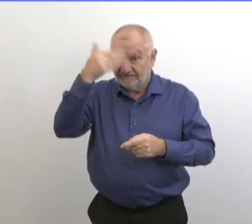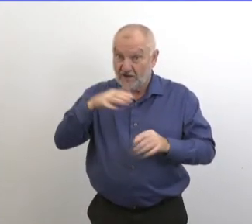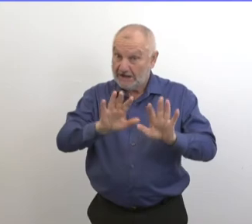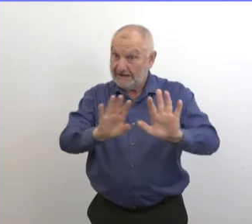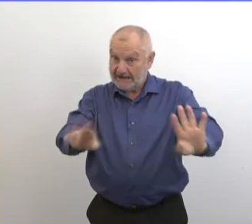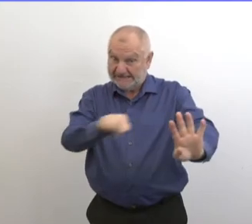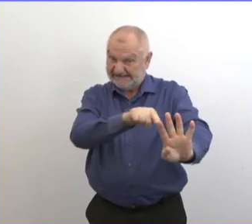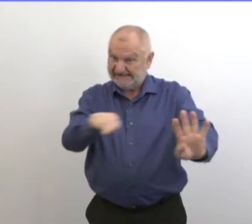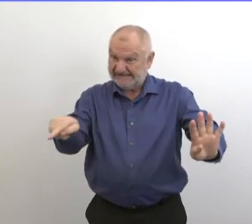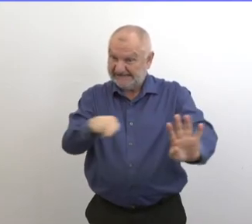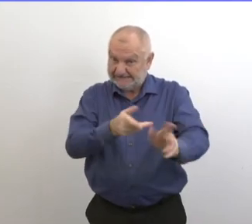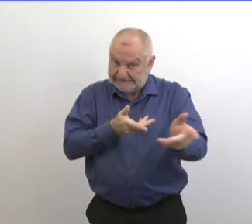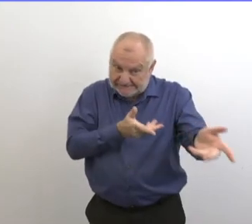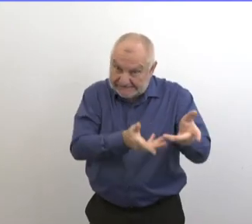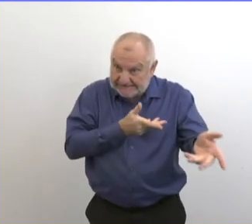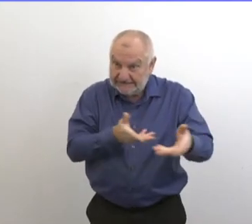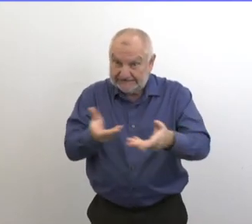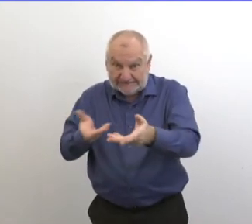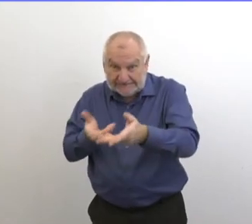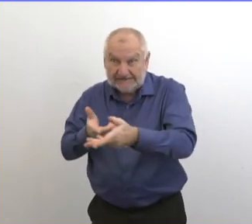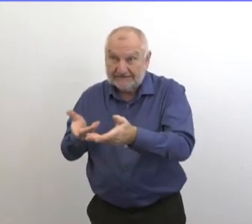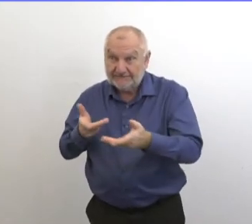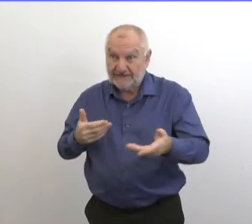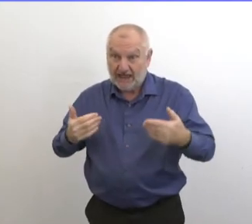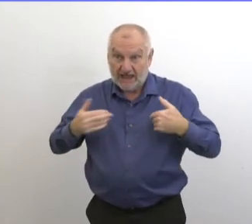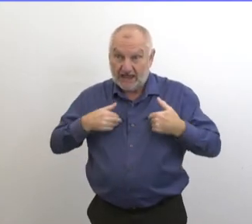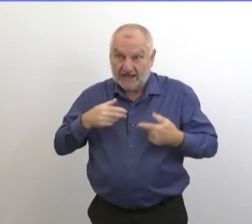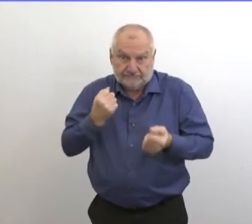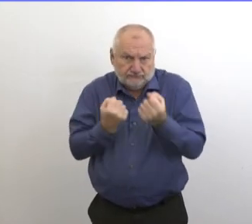that we ensure that we have the necessary supports there for